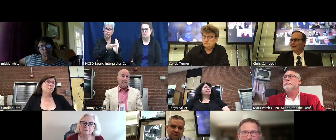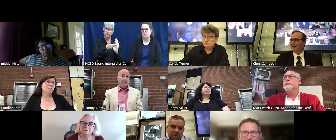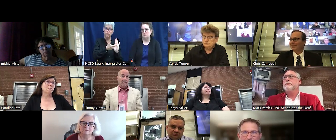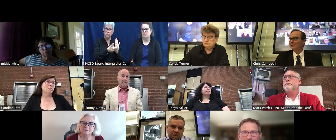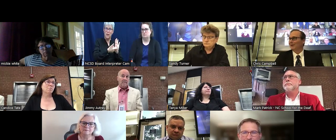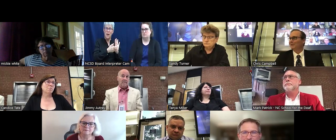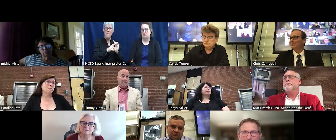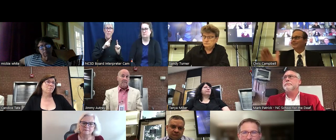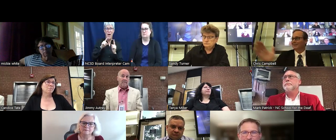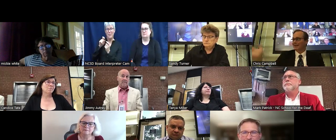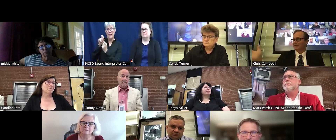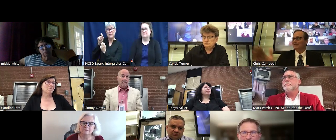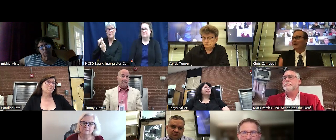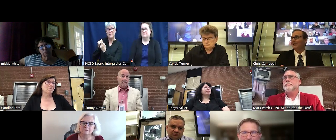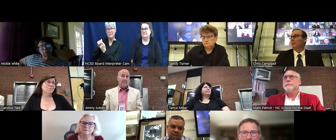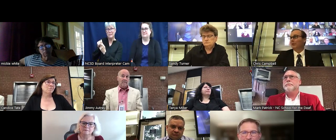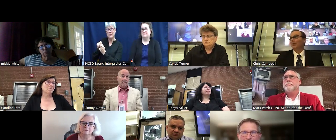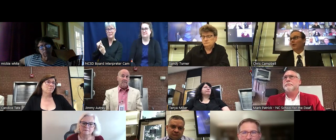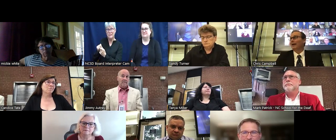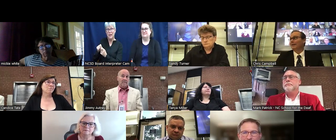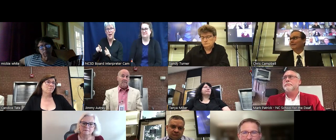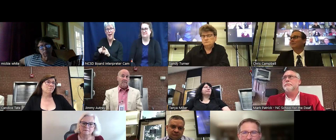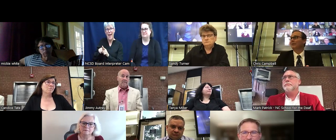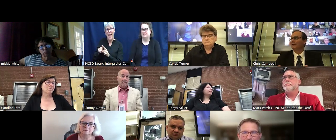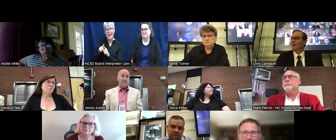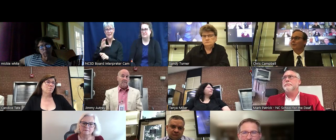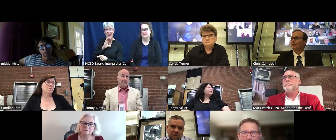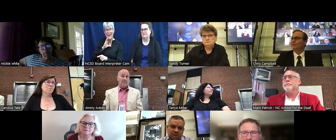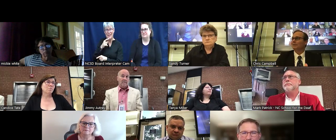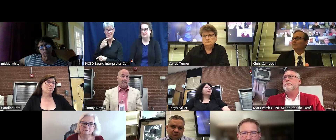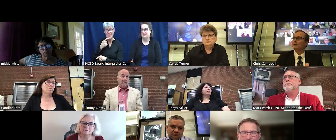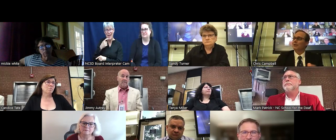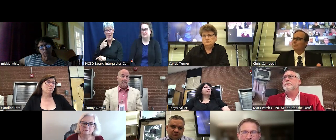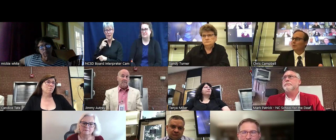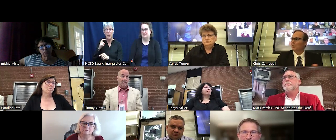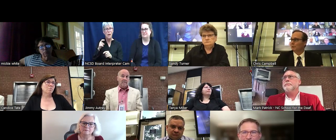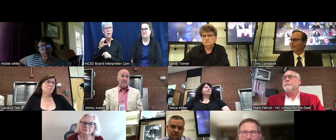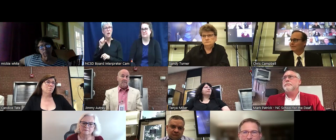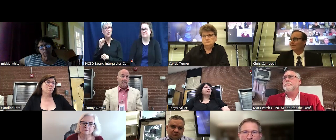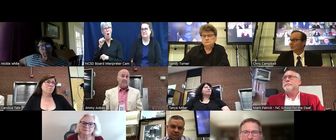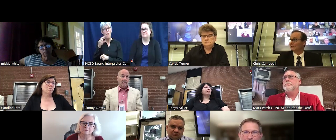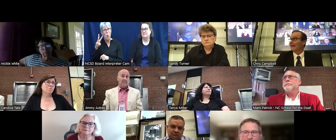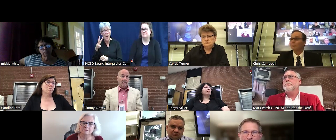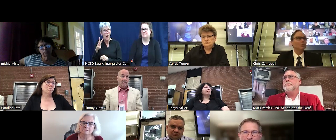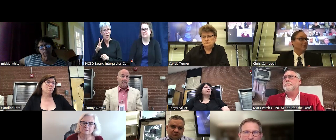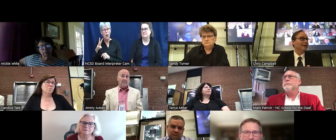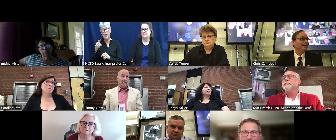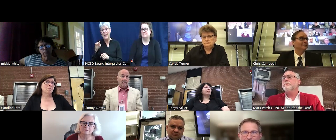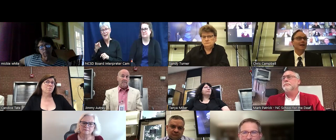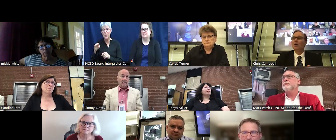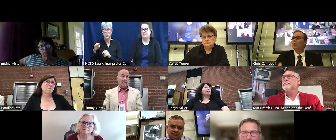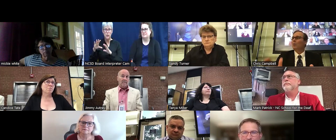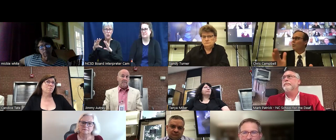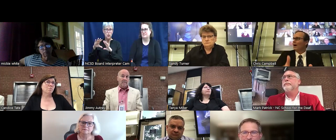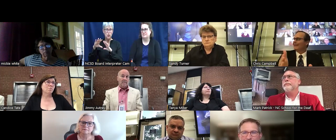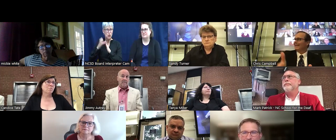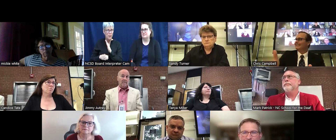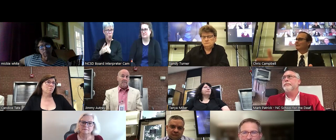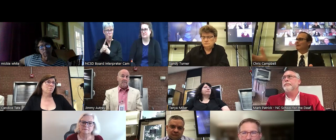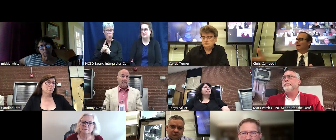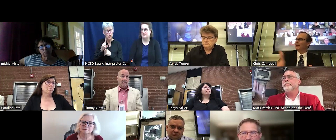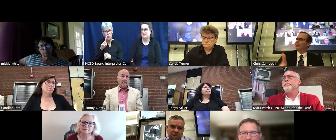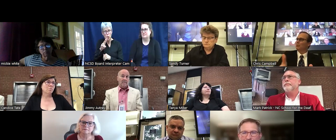in the details is, as you say, the bureaucratic system and the software system with Chapter 126 or state employees. What